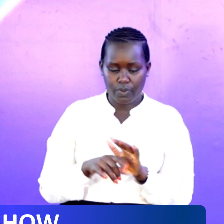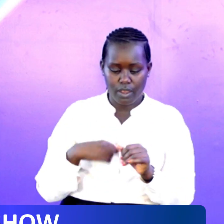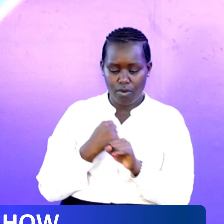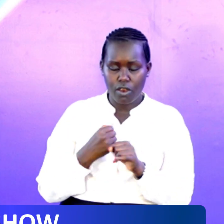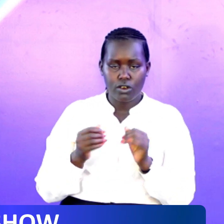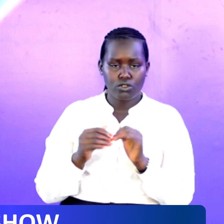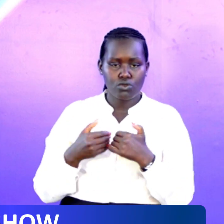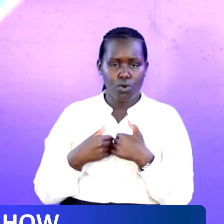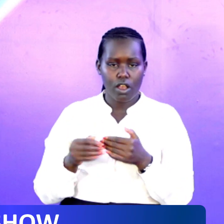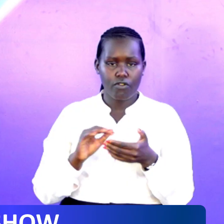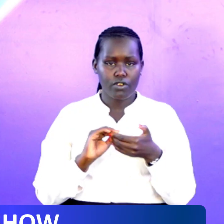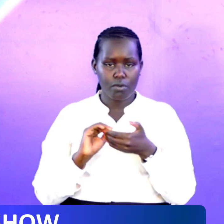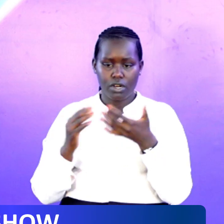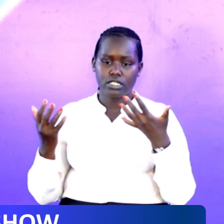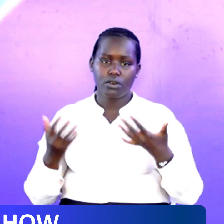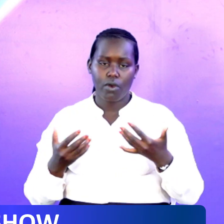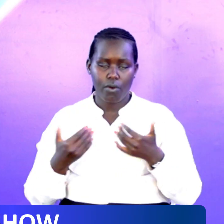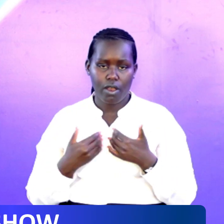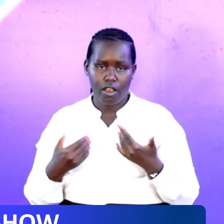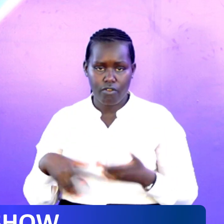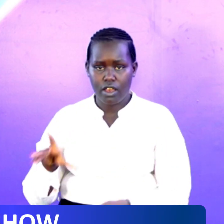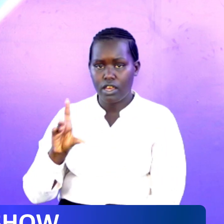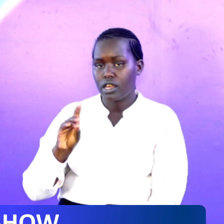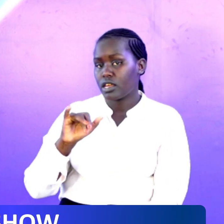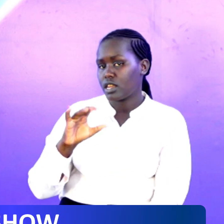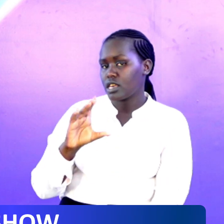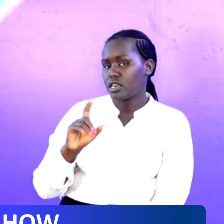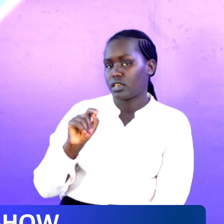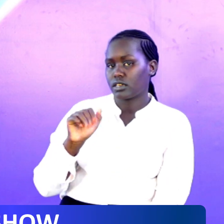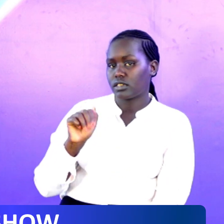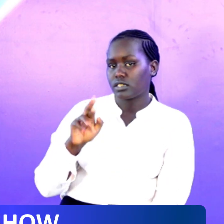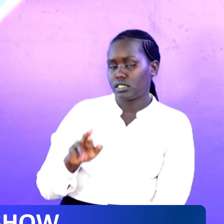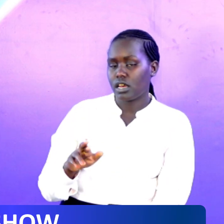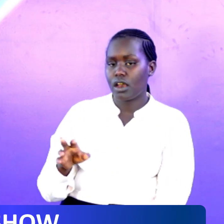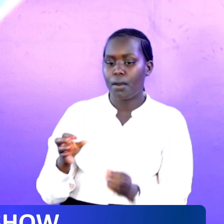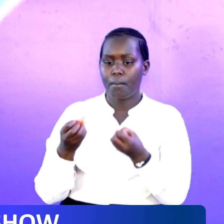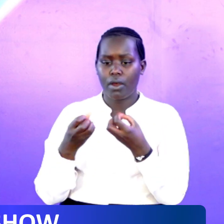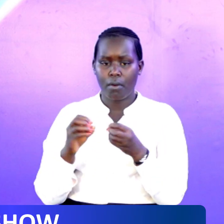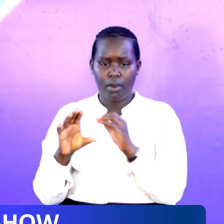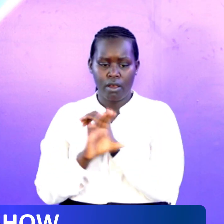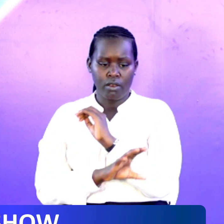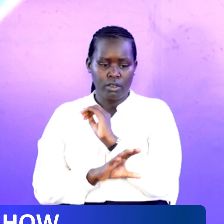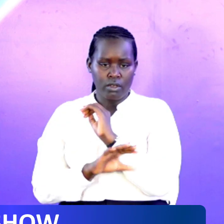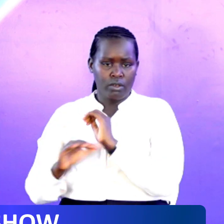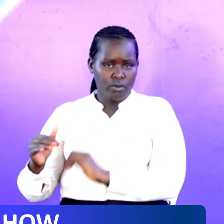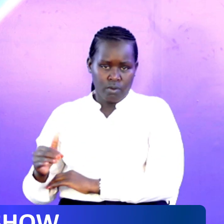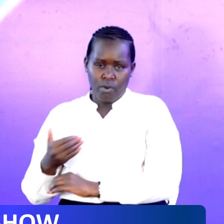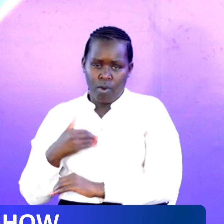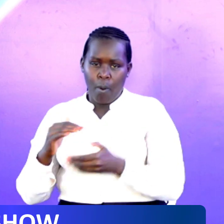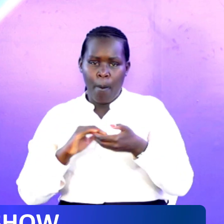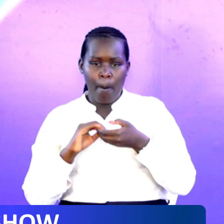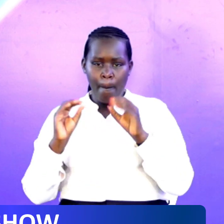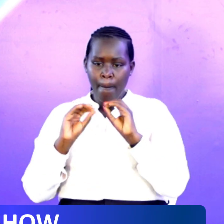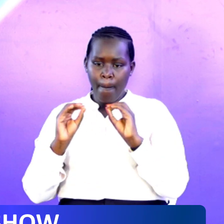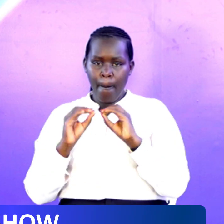a country where there's a dictator? Like you see, most countries that begin with the word democratic is where there's no democracy. Like